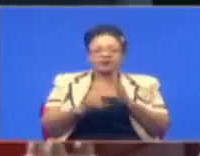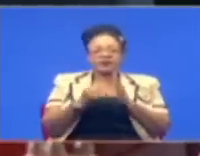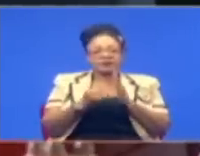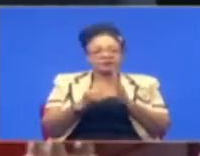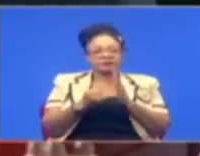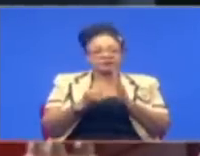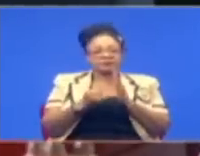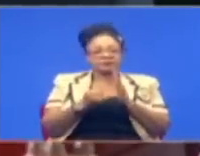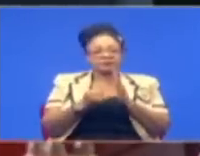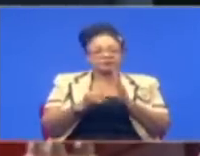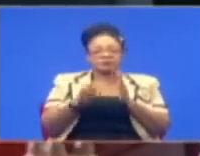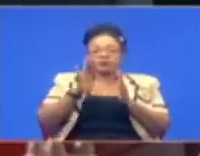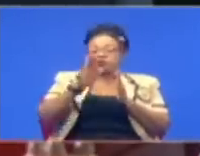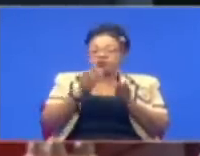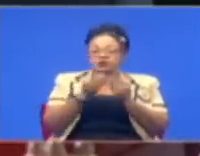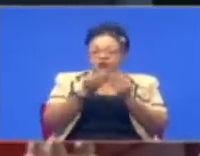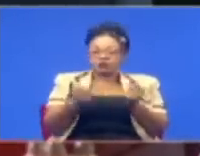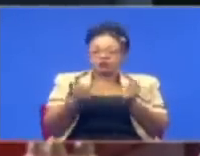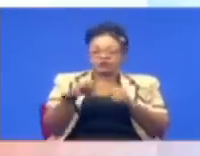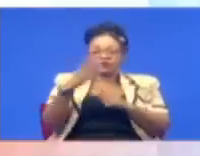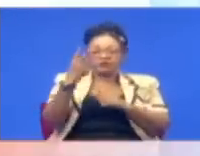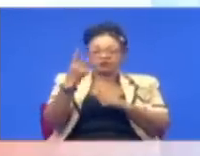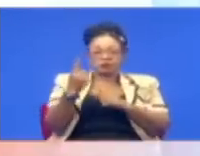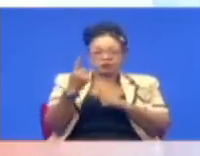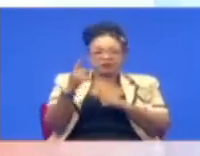Counsel, your solution for the 41 judges.